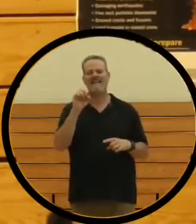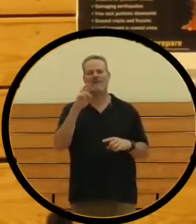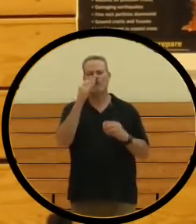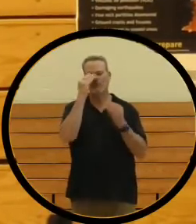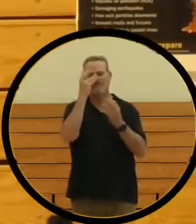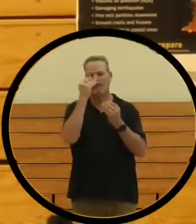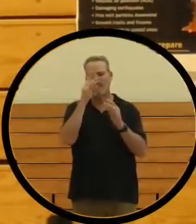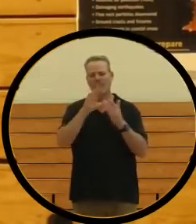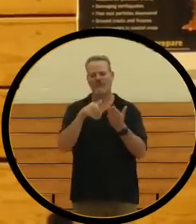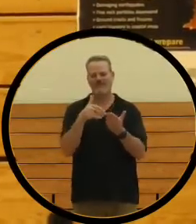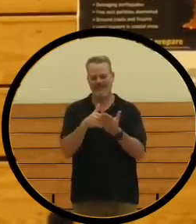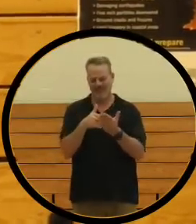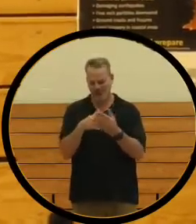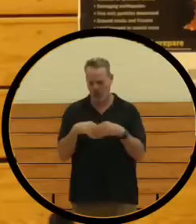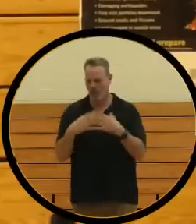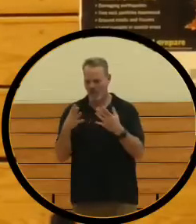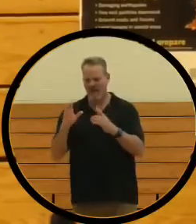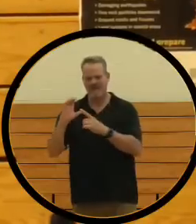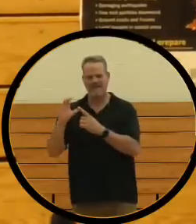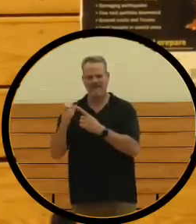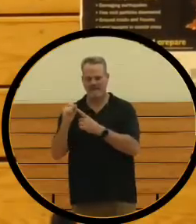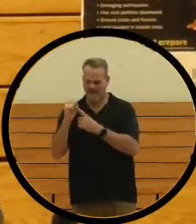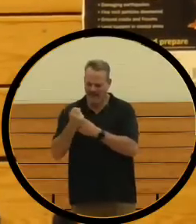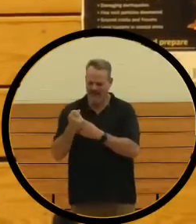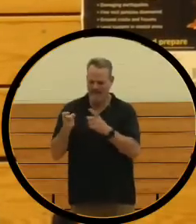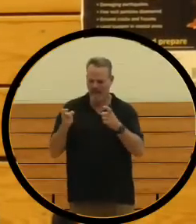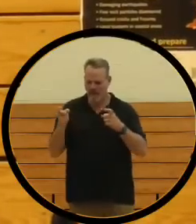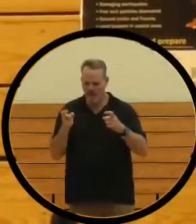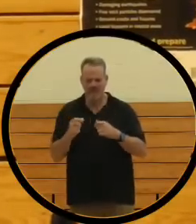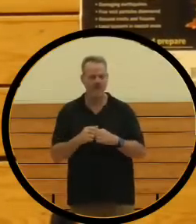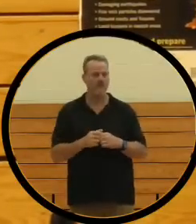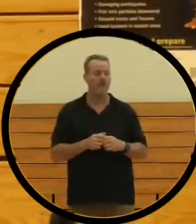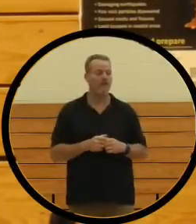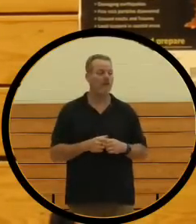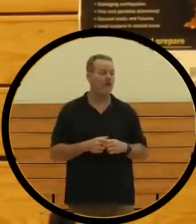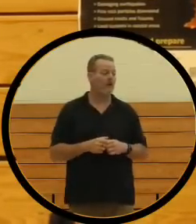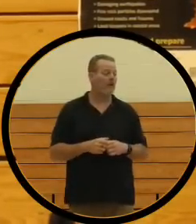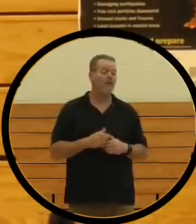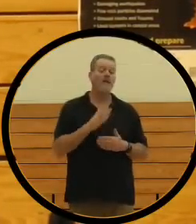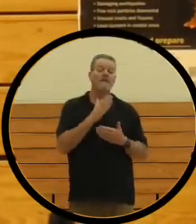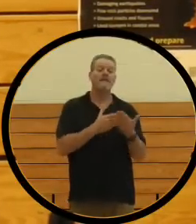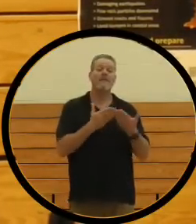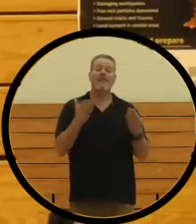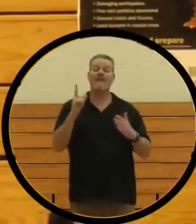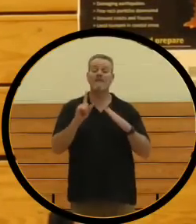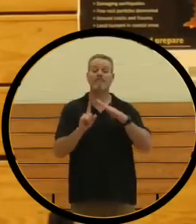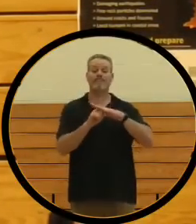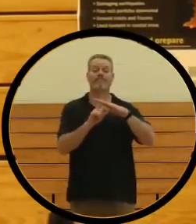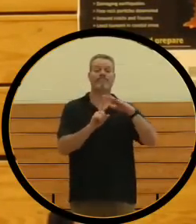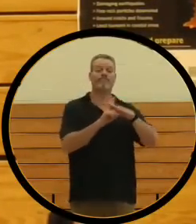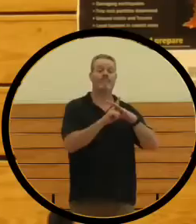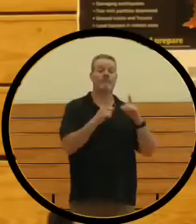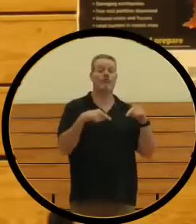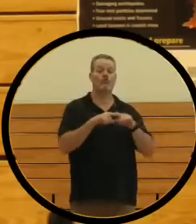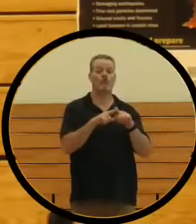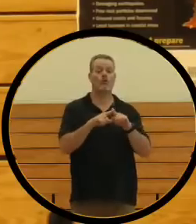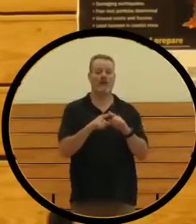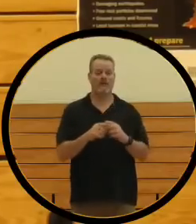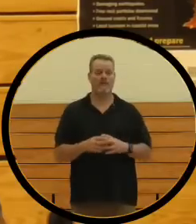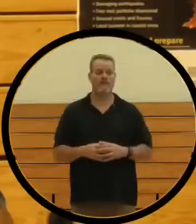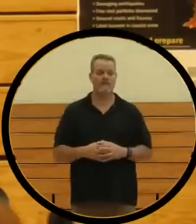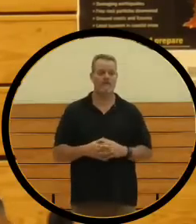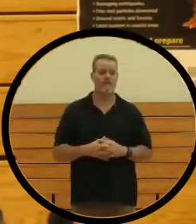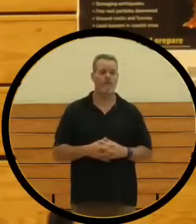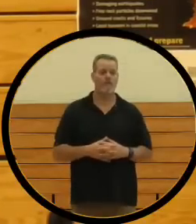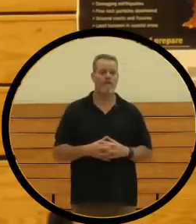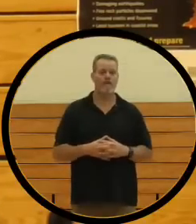and provide our case management and so forth. So some things that came up during the Ocean View meeting that